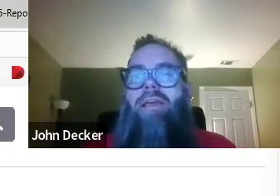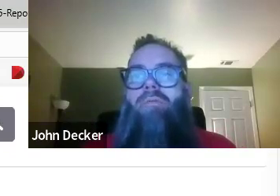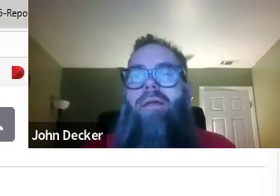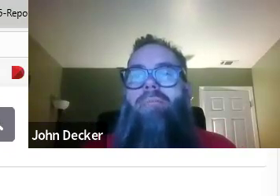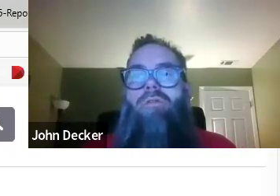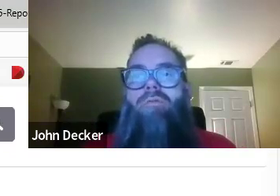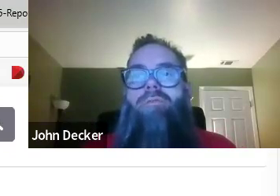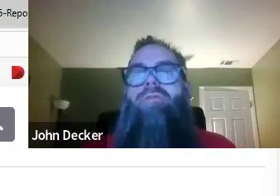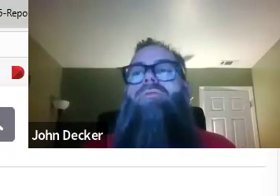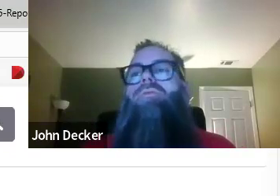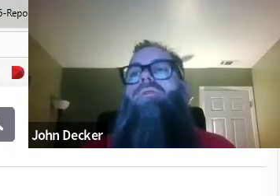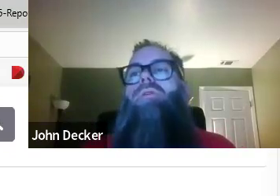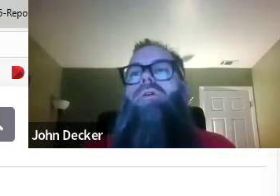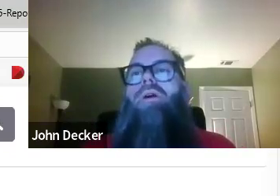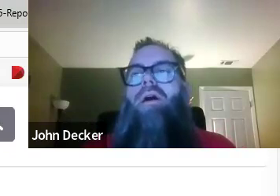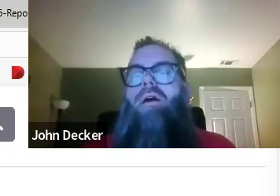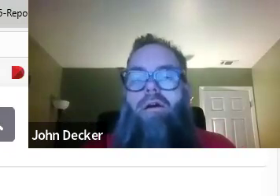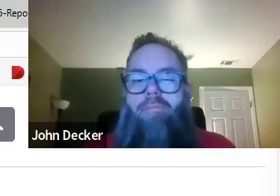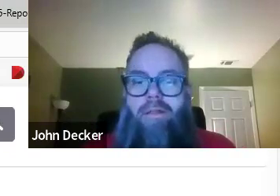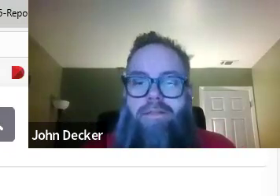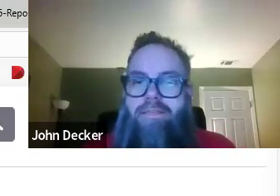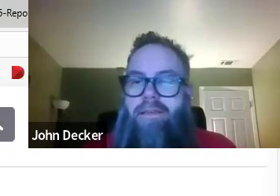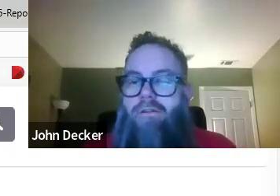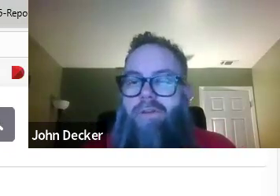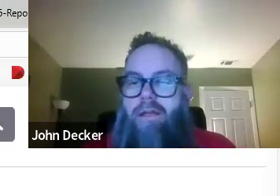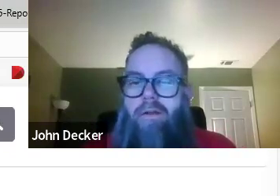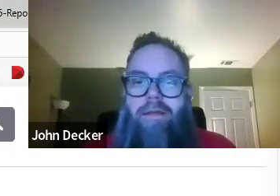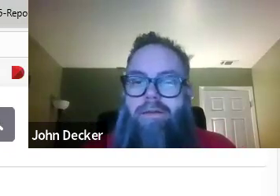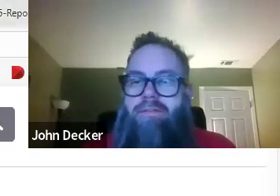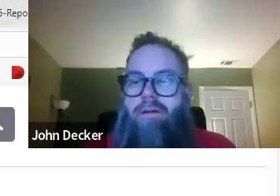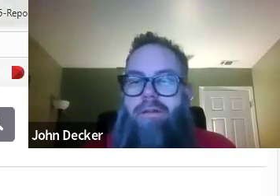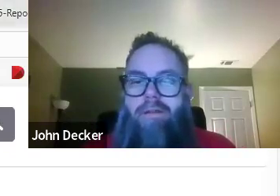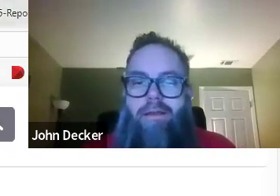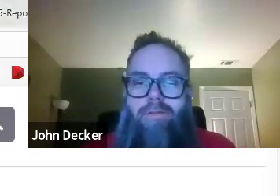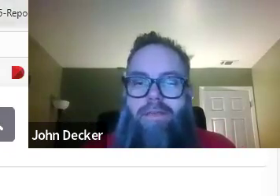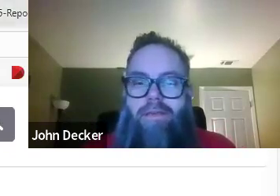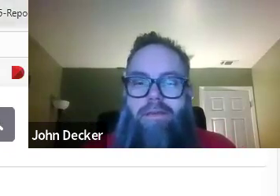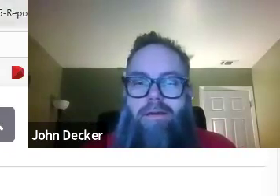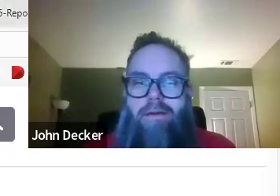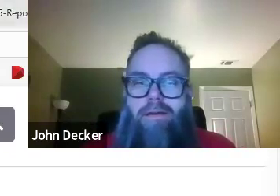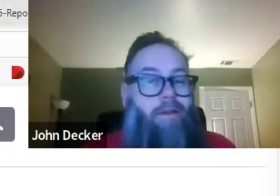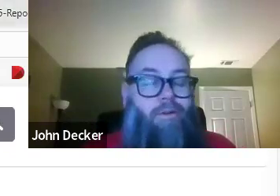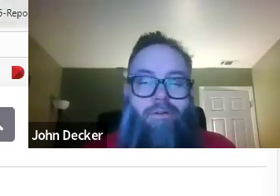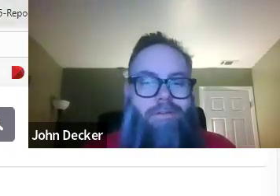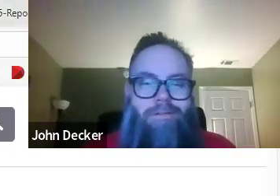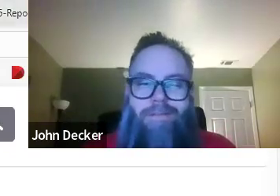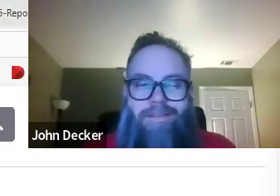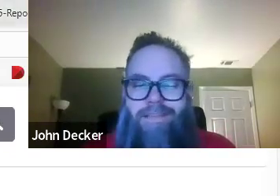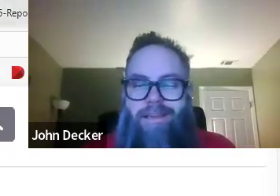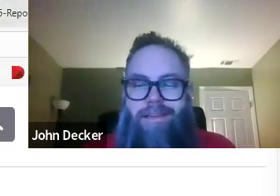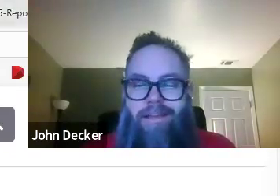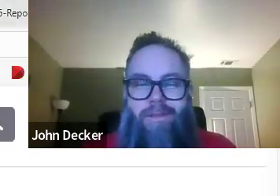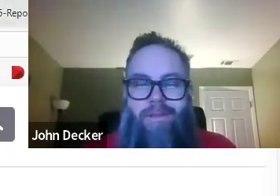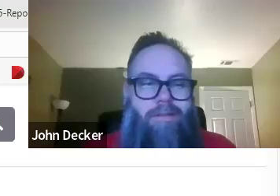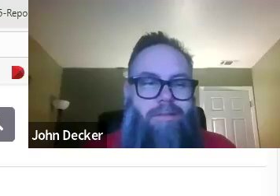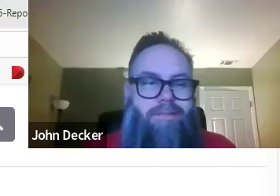and conduct a rate model review. Let's see. I don't know if Eric is on. I know that I heard that he